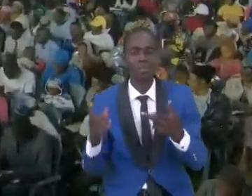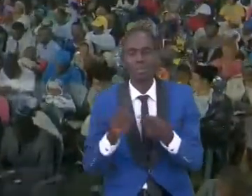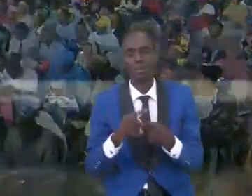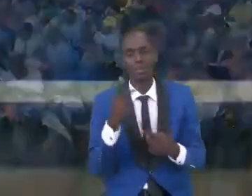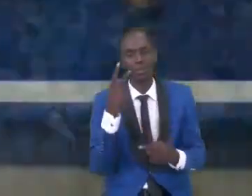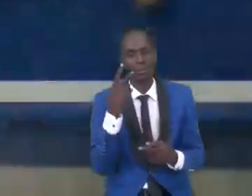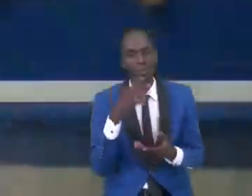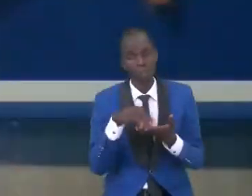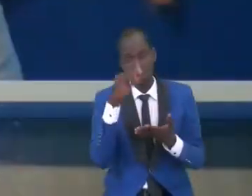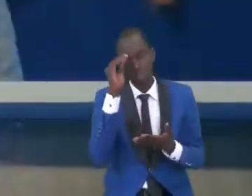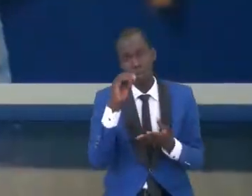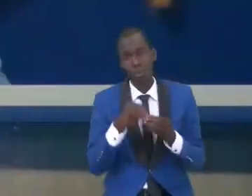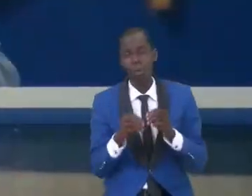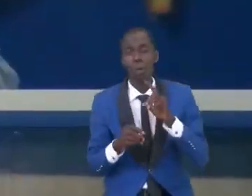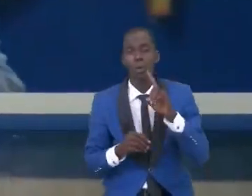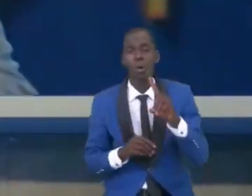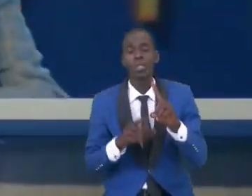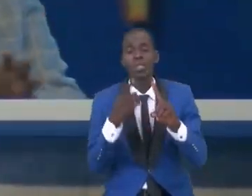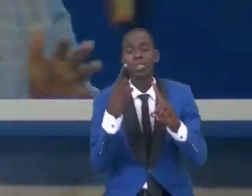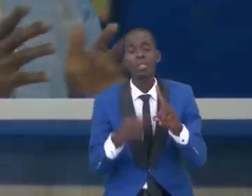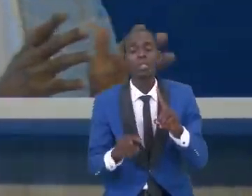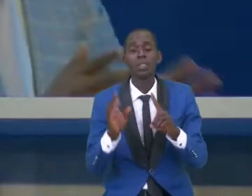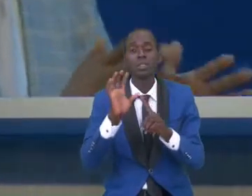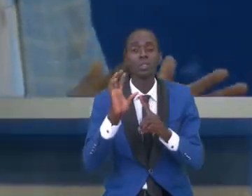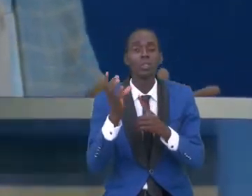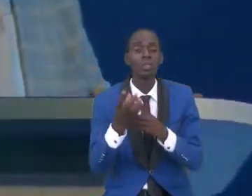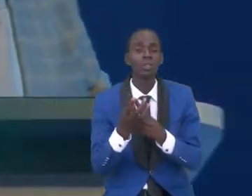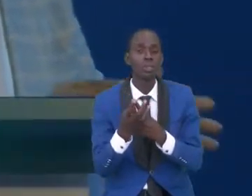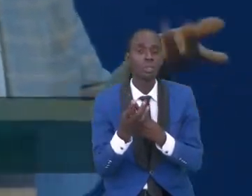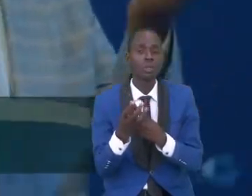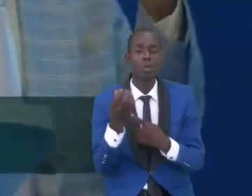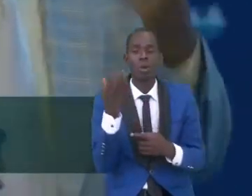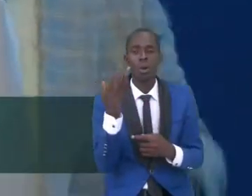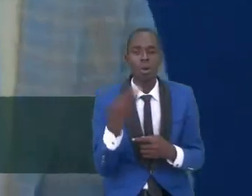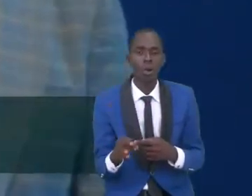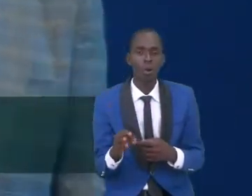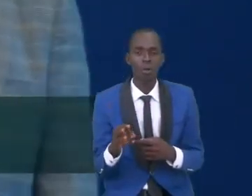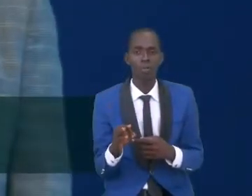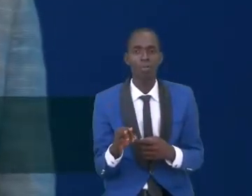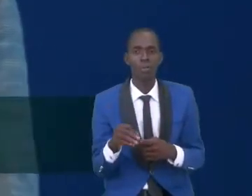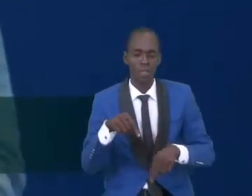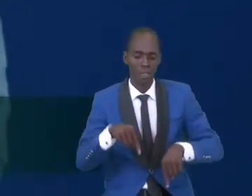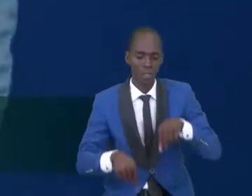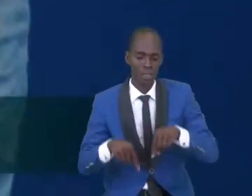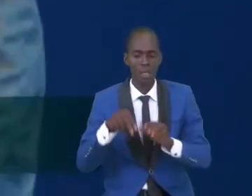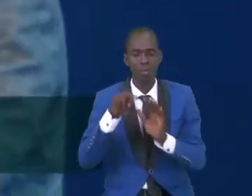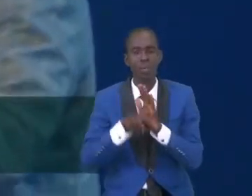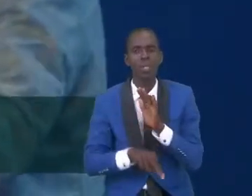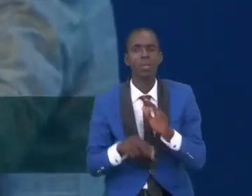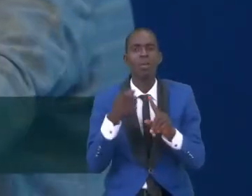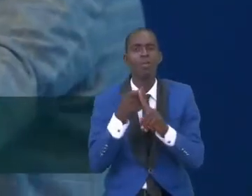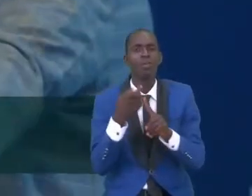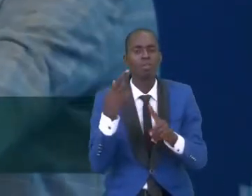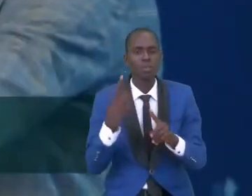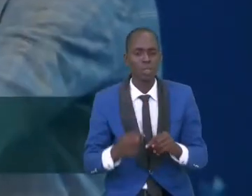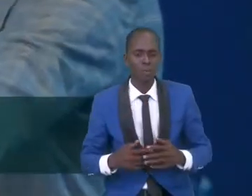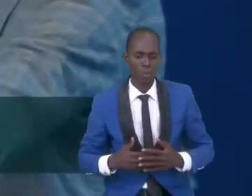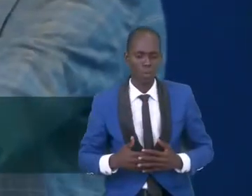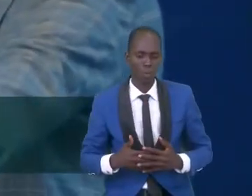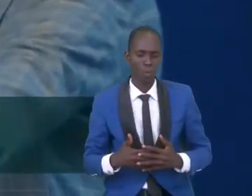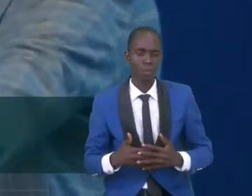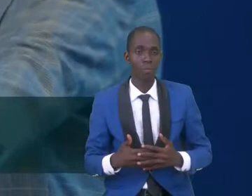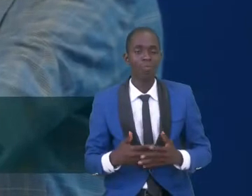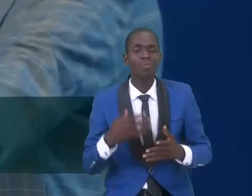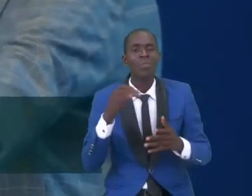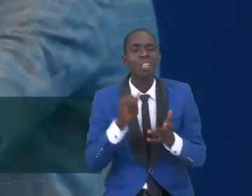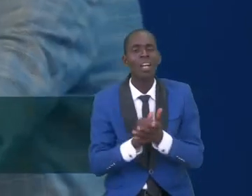Number one, the condition of lameness from the womb. The condition, that's the way